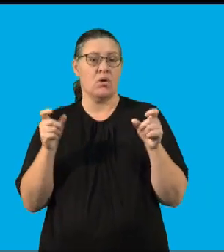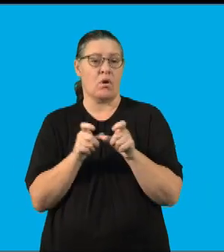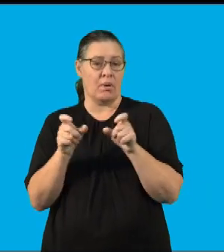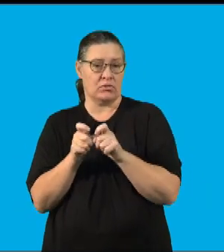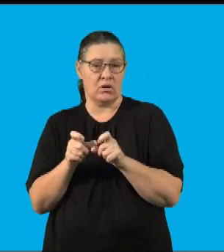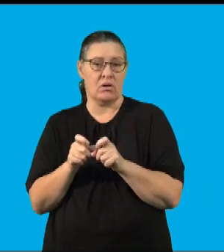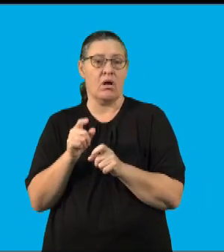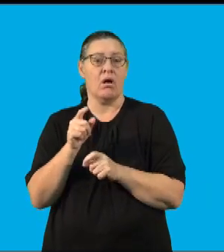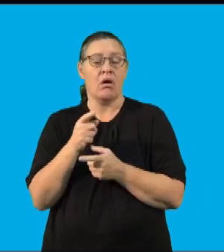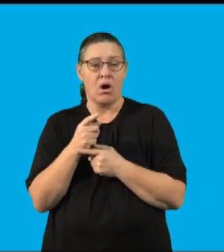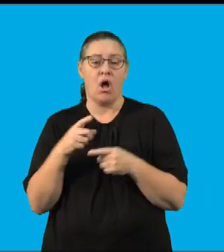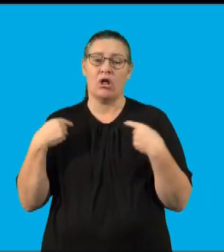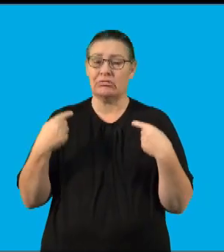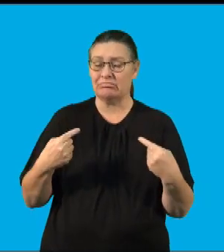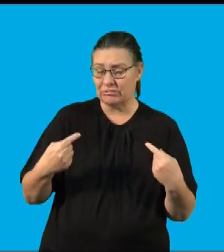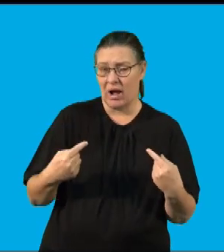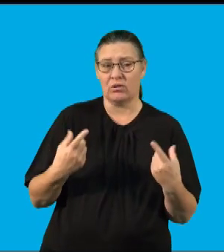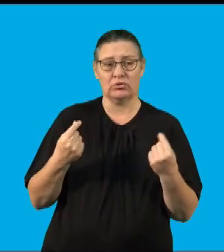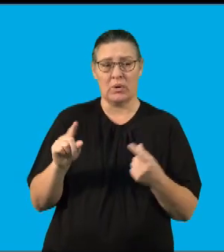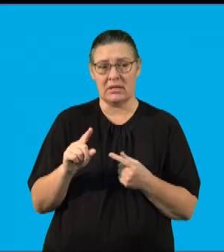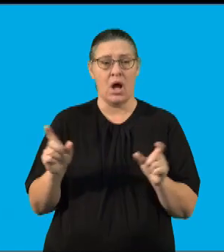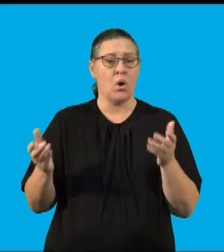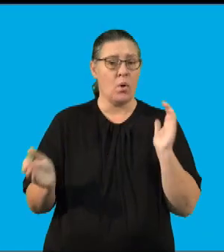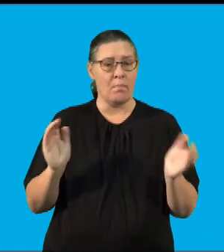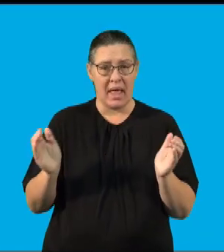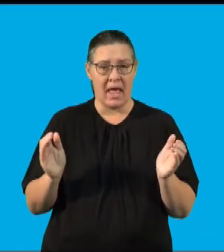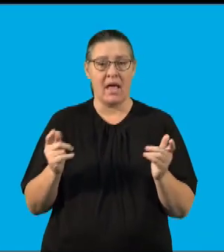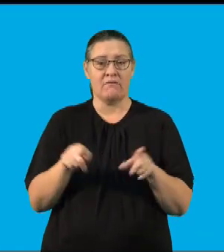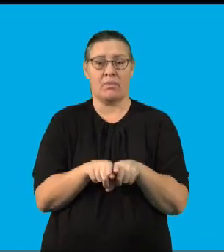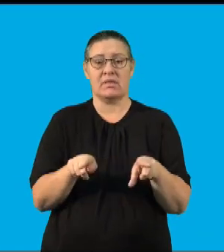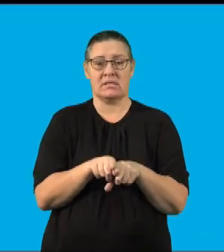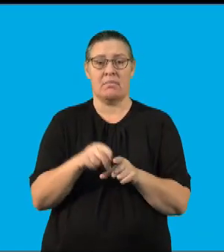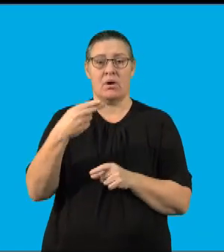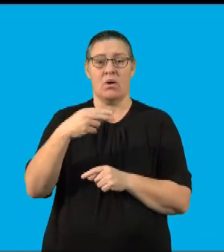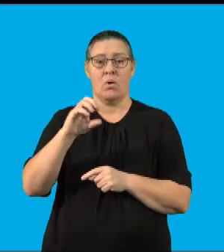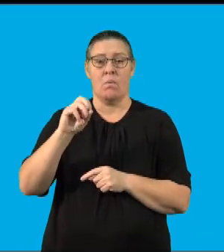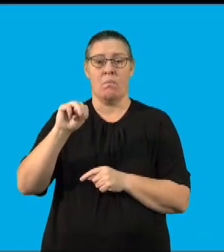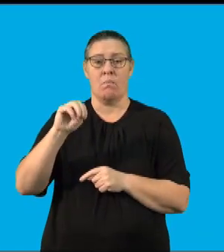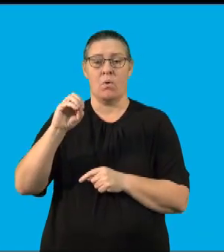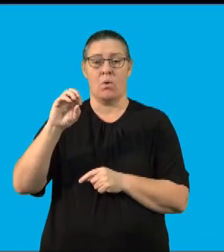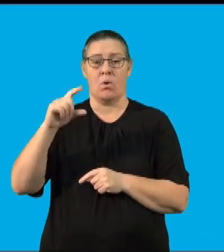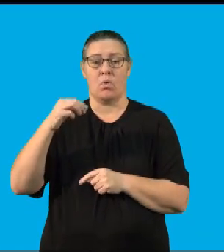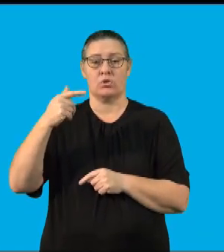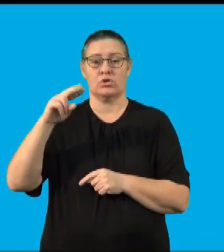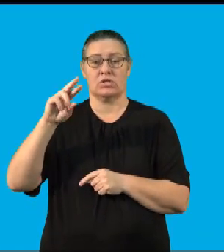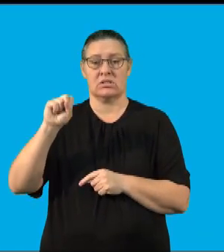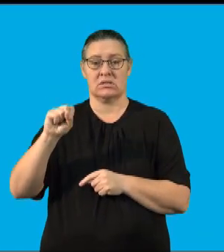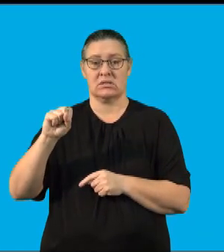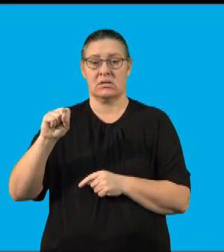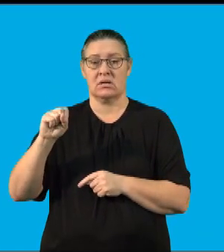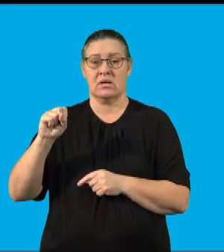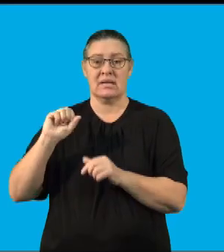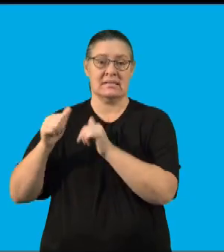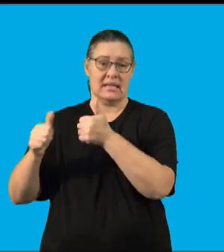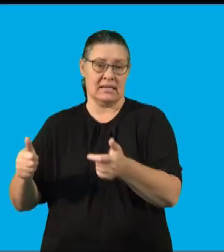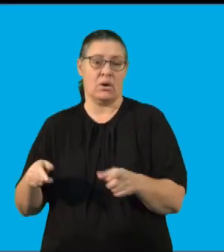are struggling to, number one, compare compounds from the same homologous series, and we are also struggling to compare